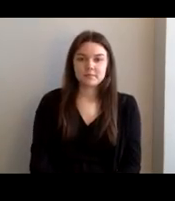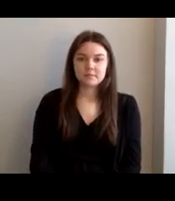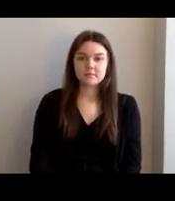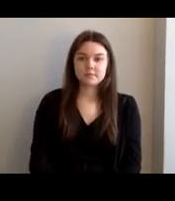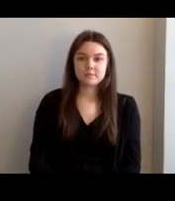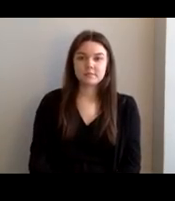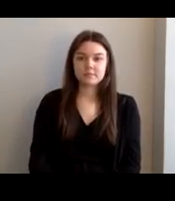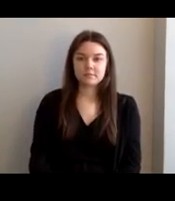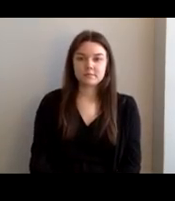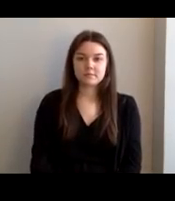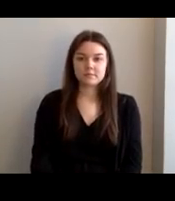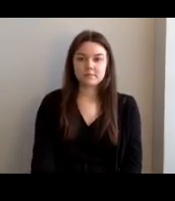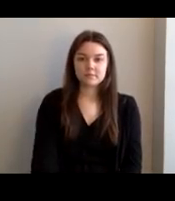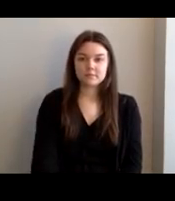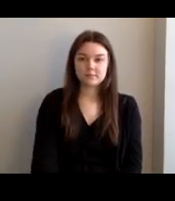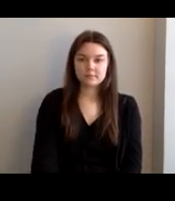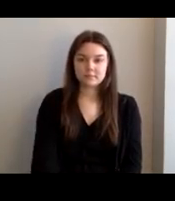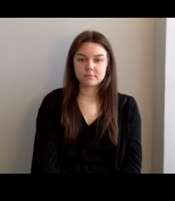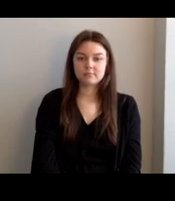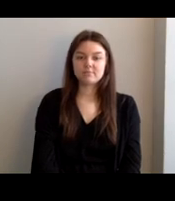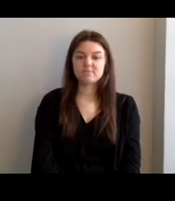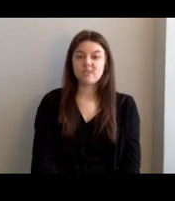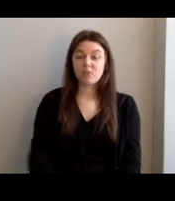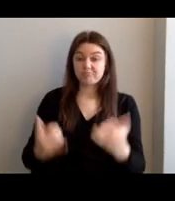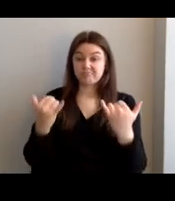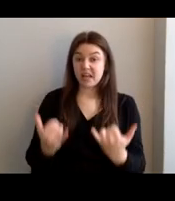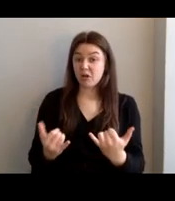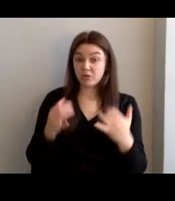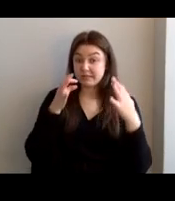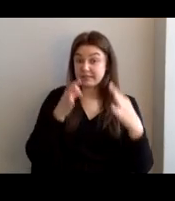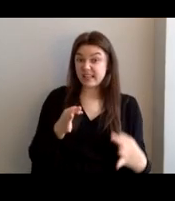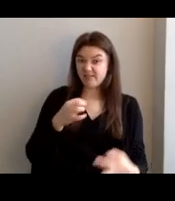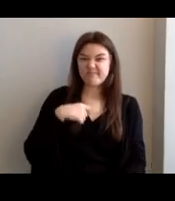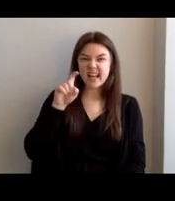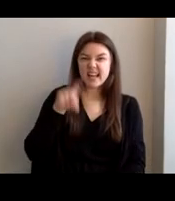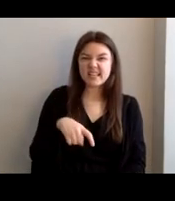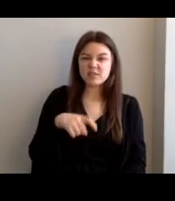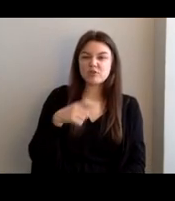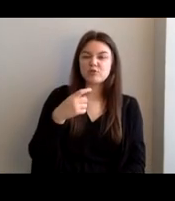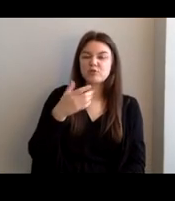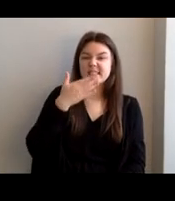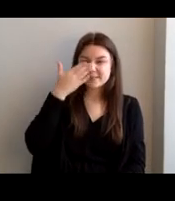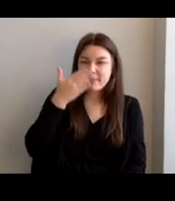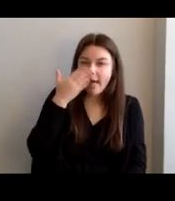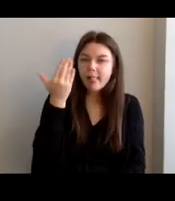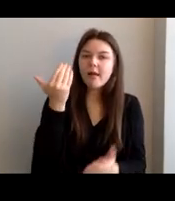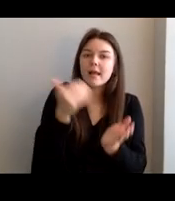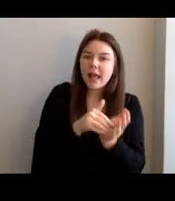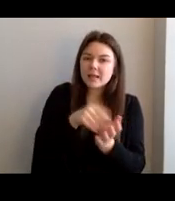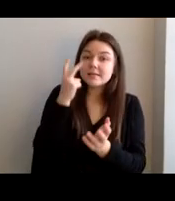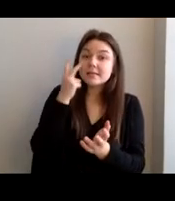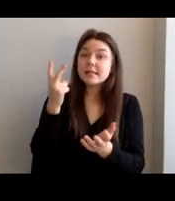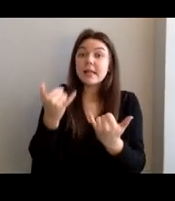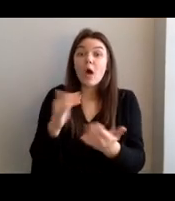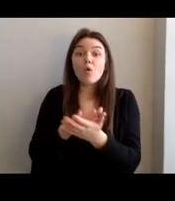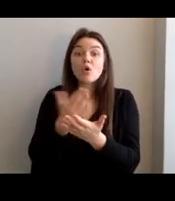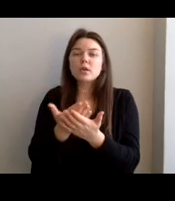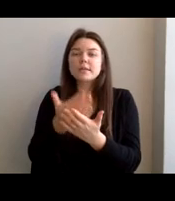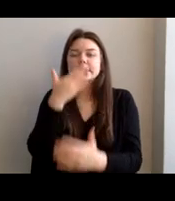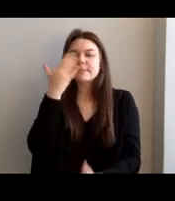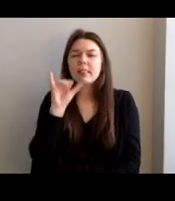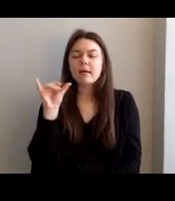in order to make my final decision, I have to determine what kind of odor I'm getting. So this particular sample that